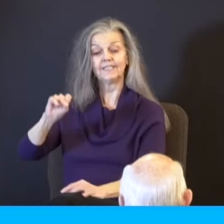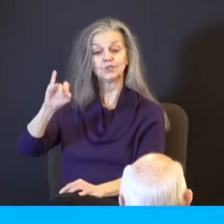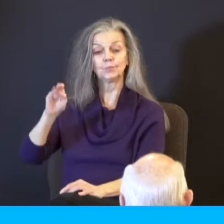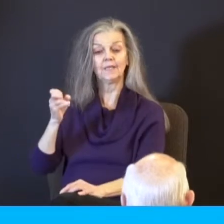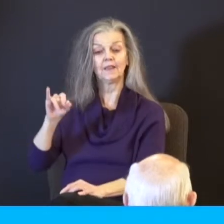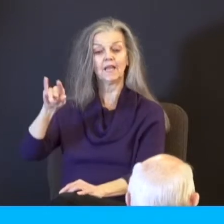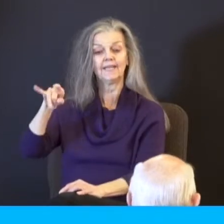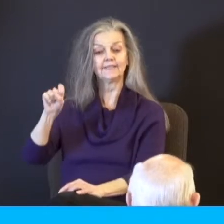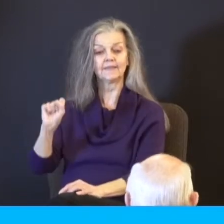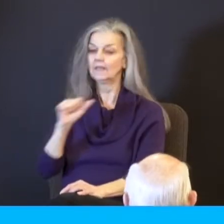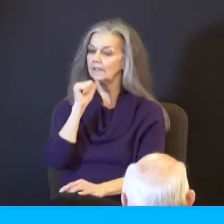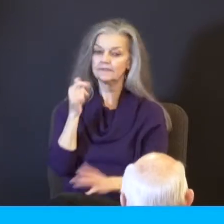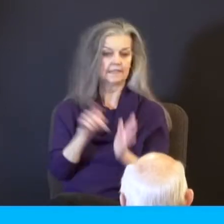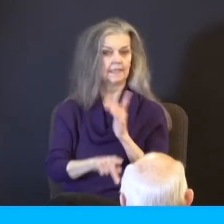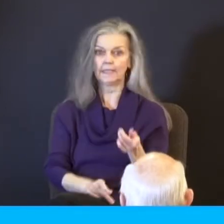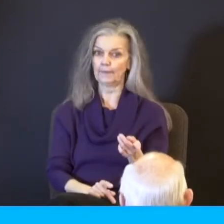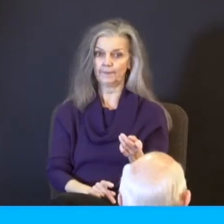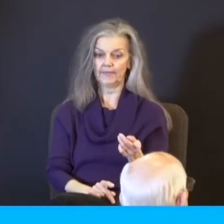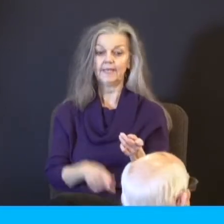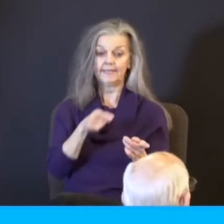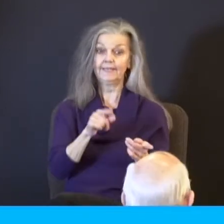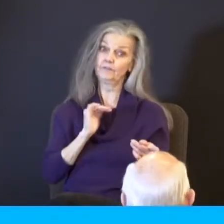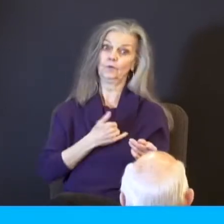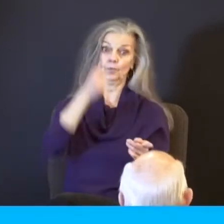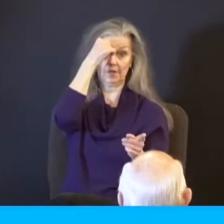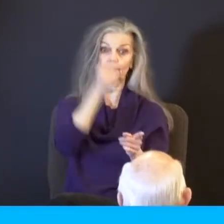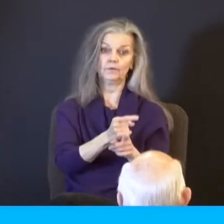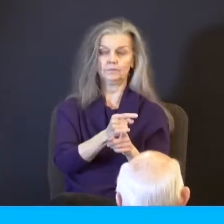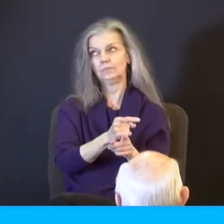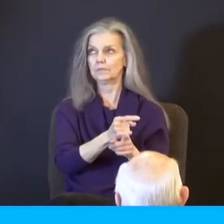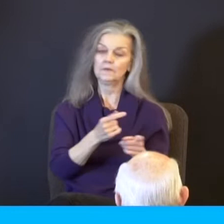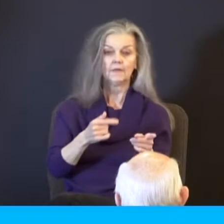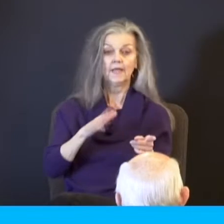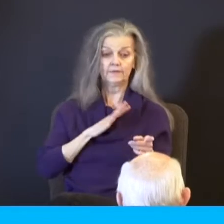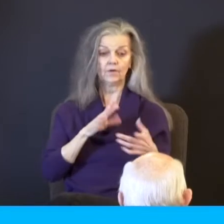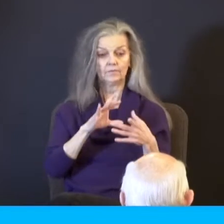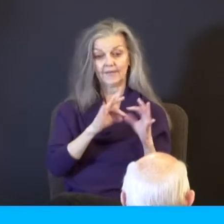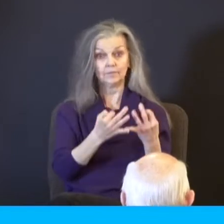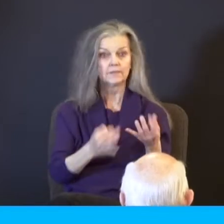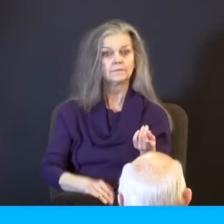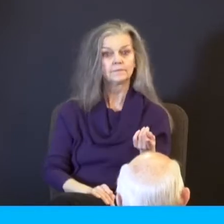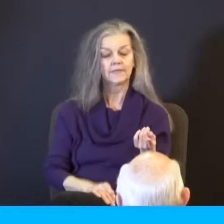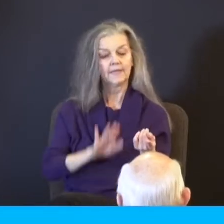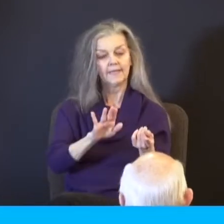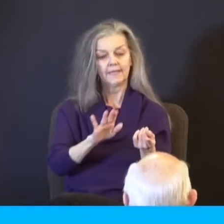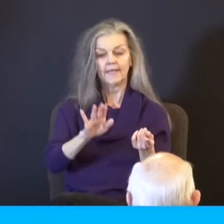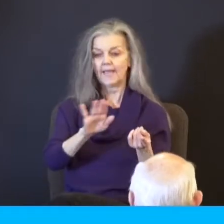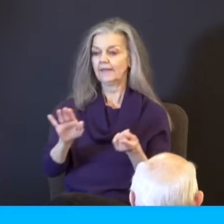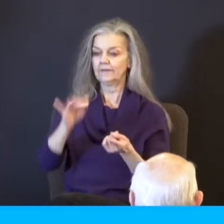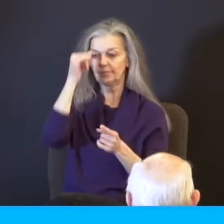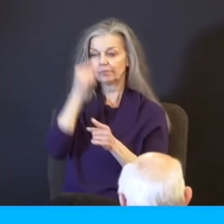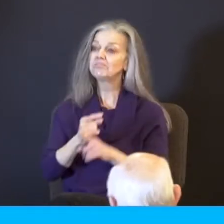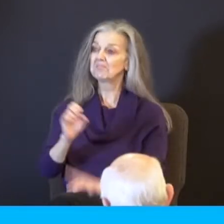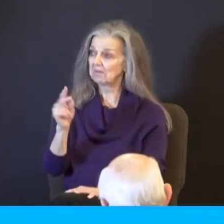Ishmaelites. Let not our hand be upon him, for he is our brother, nice of them, and our flesh. And his brethren were content.